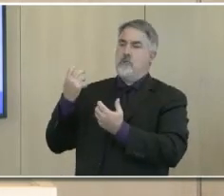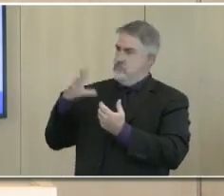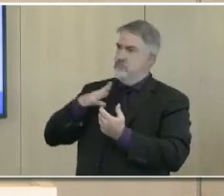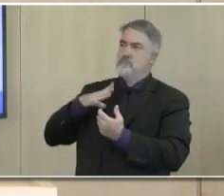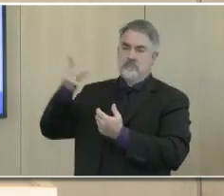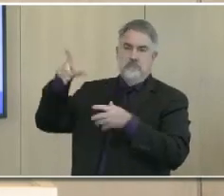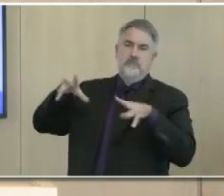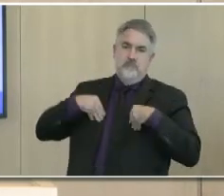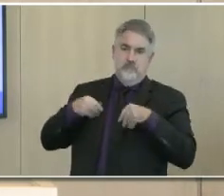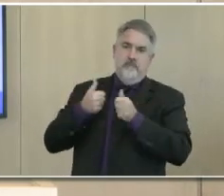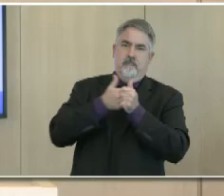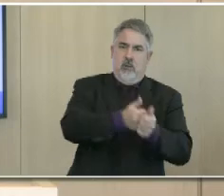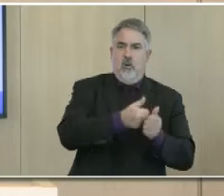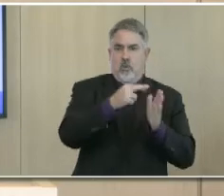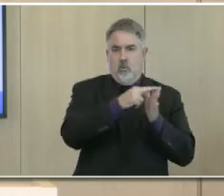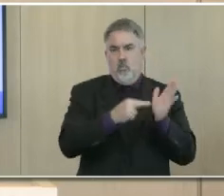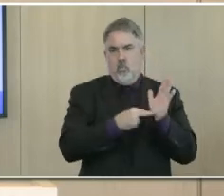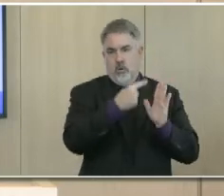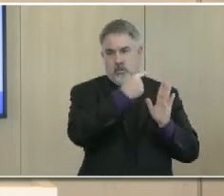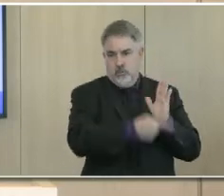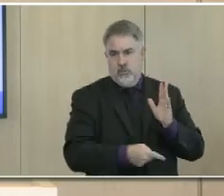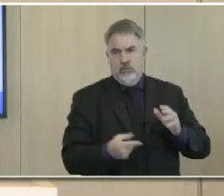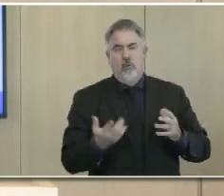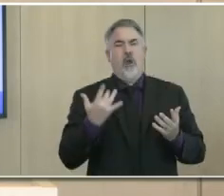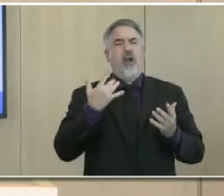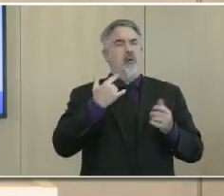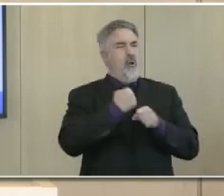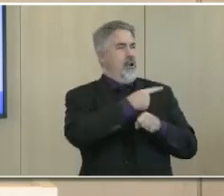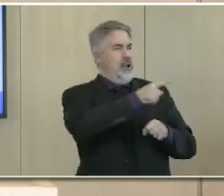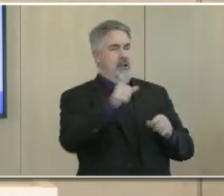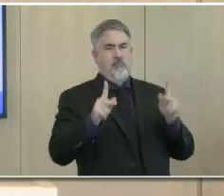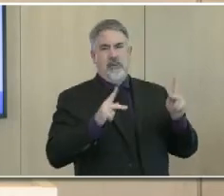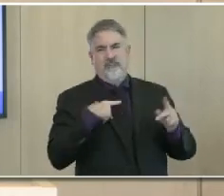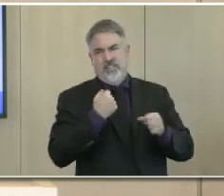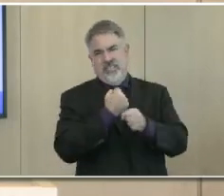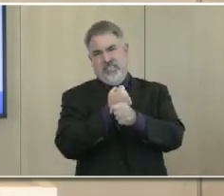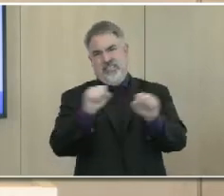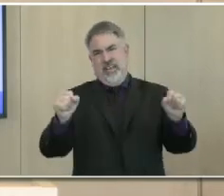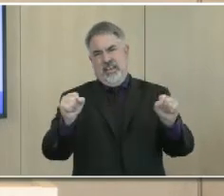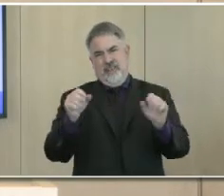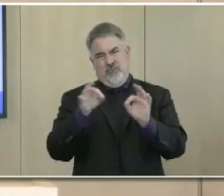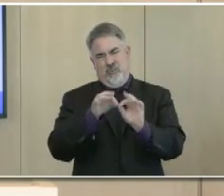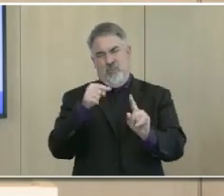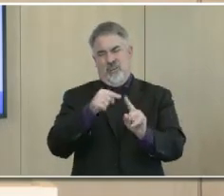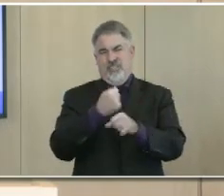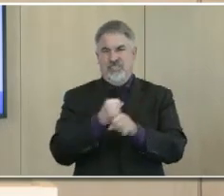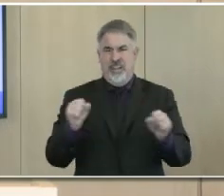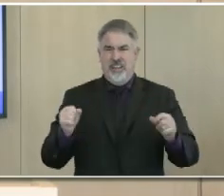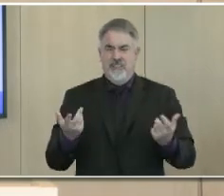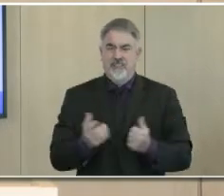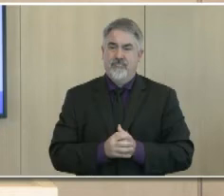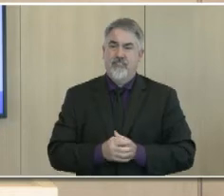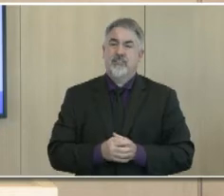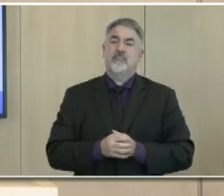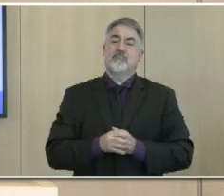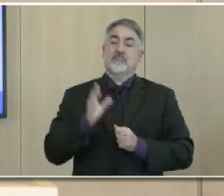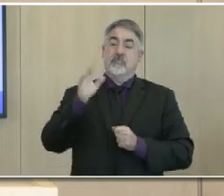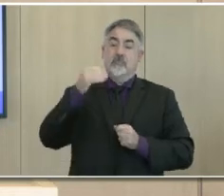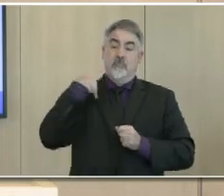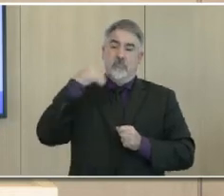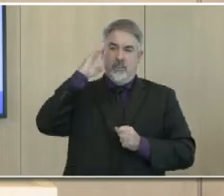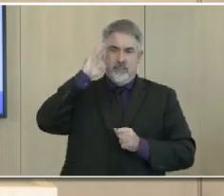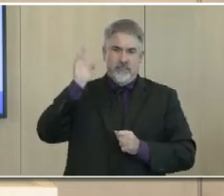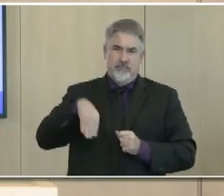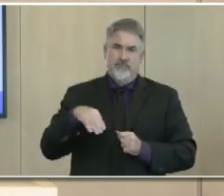have full confidence that we are doing everything that we can to protect them and protect all of us. And we're grateful for the